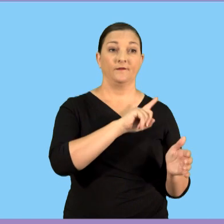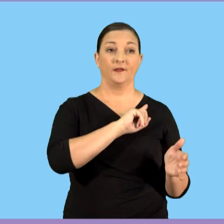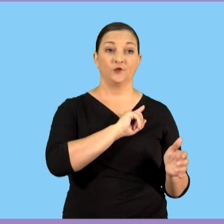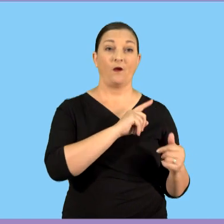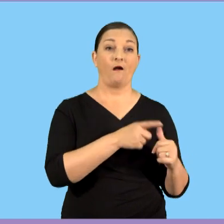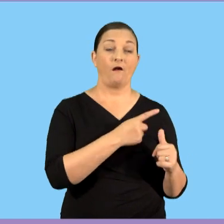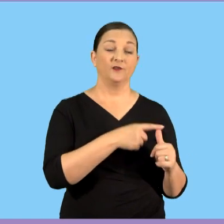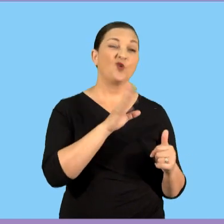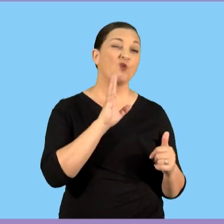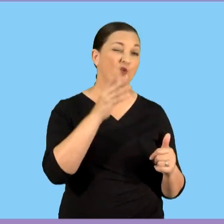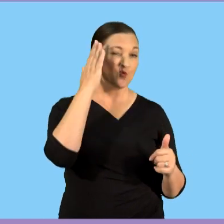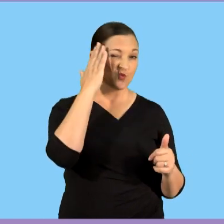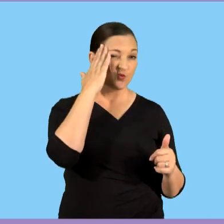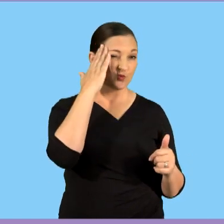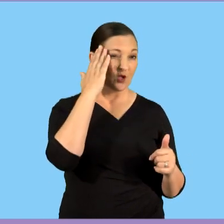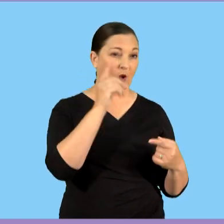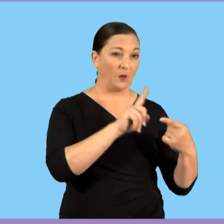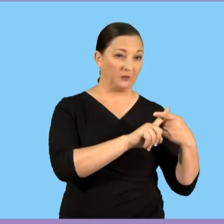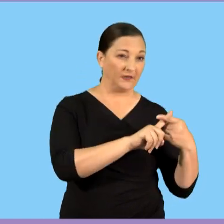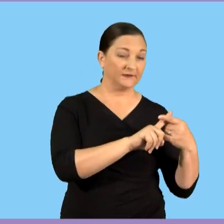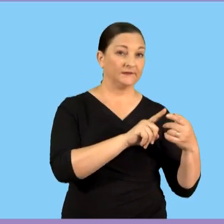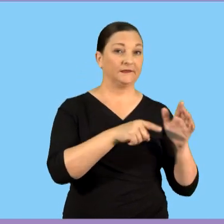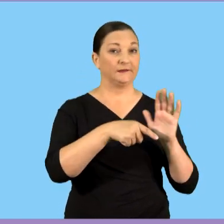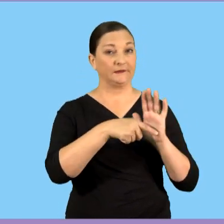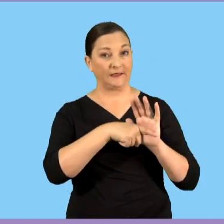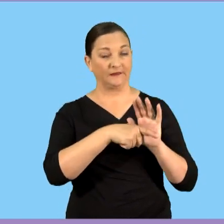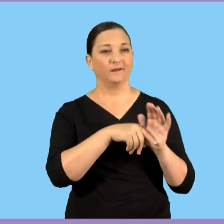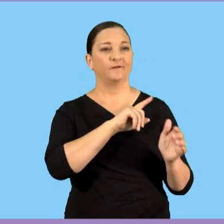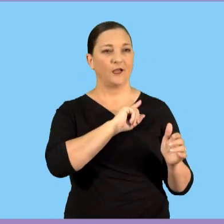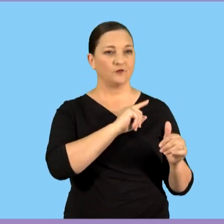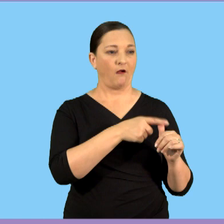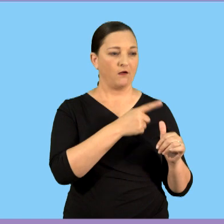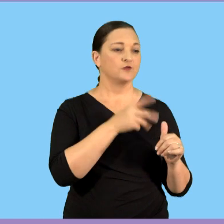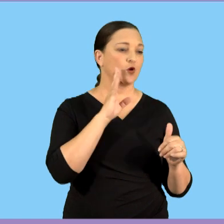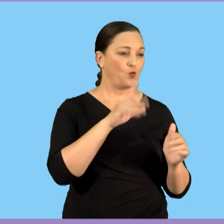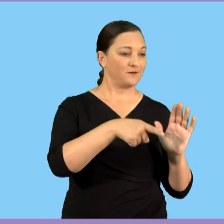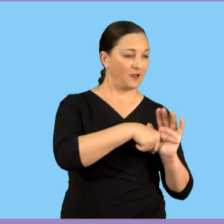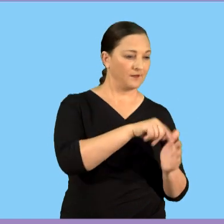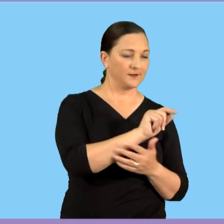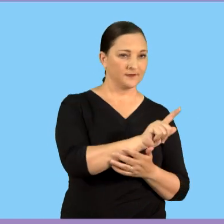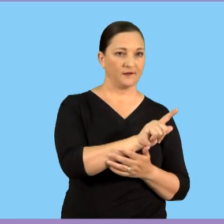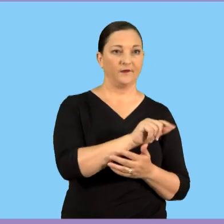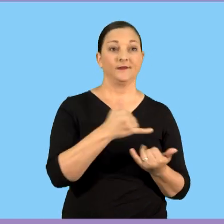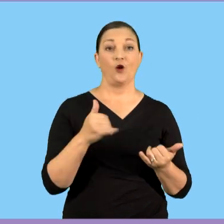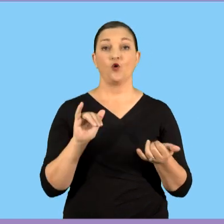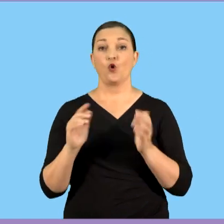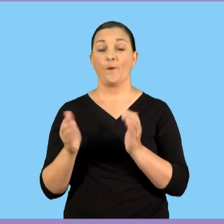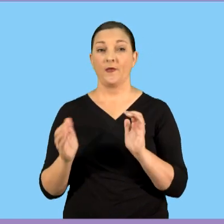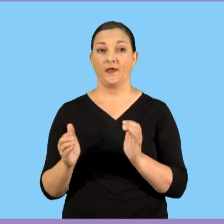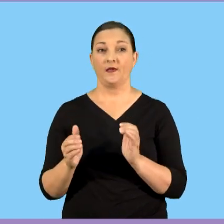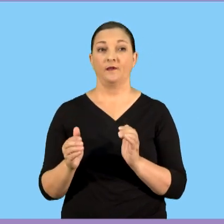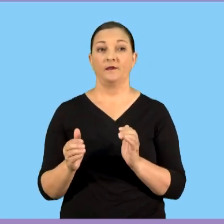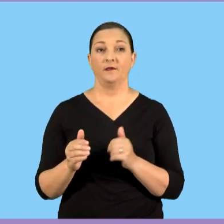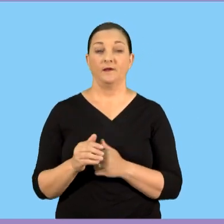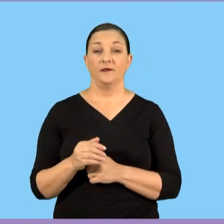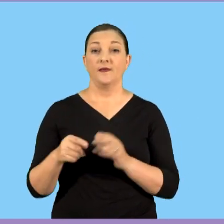to be a -7. And we are comparing that with a -2 minus 6, which we know